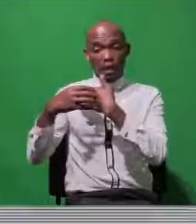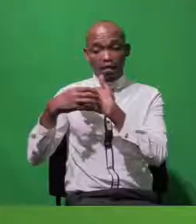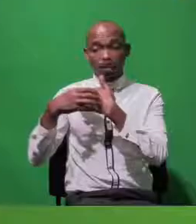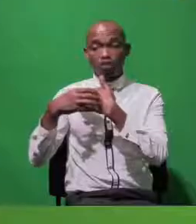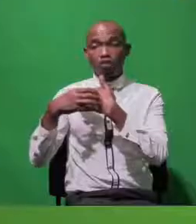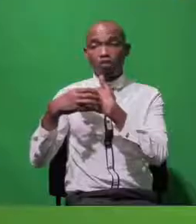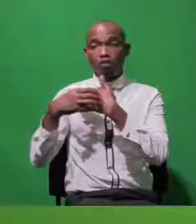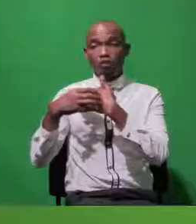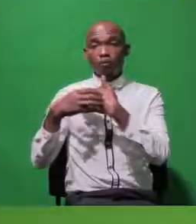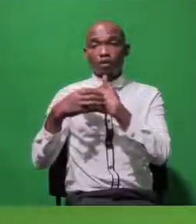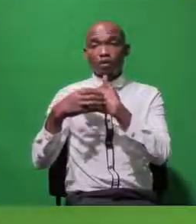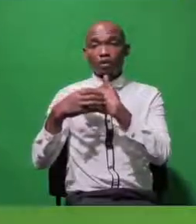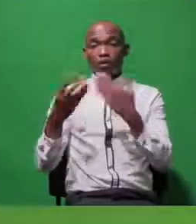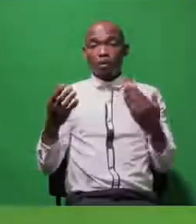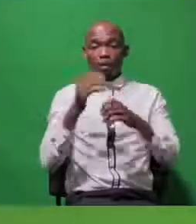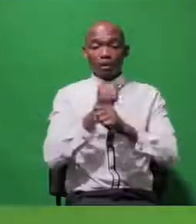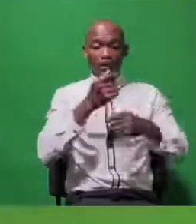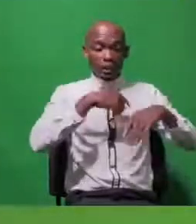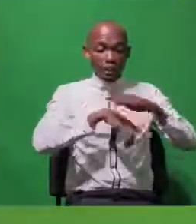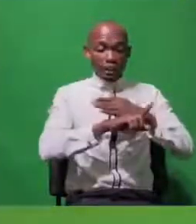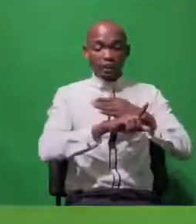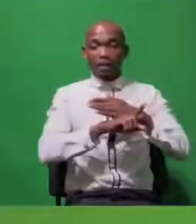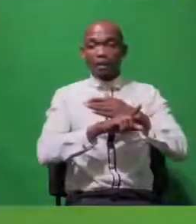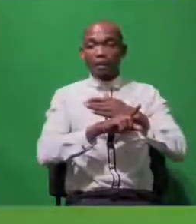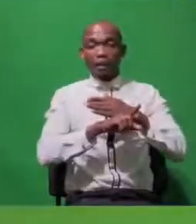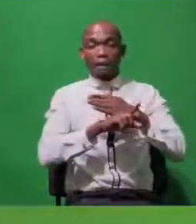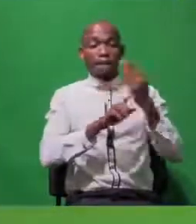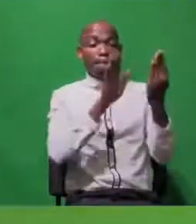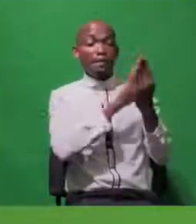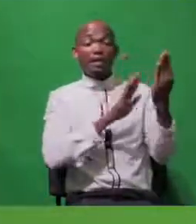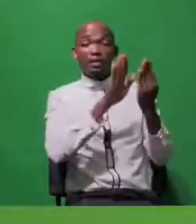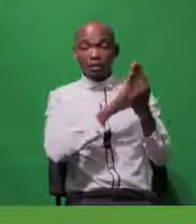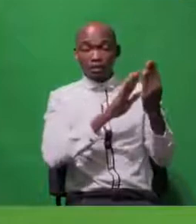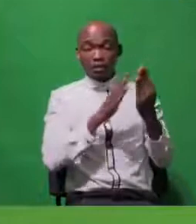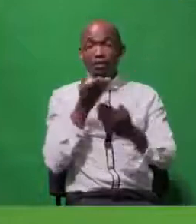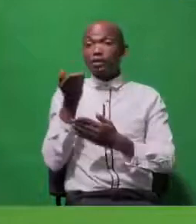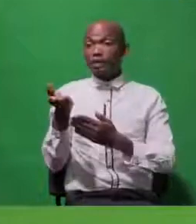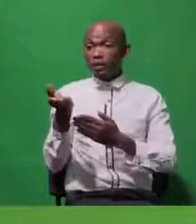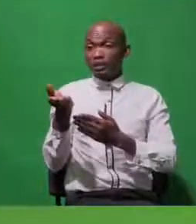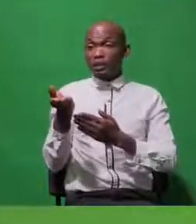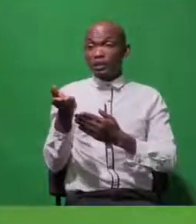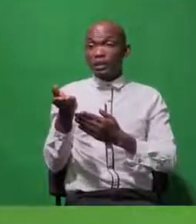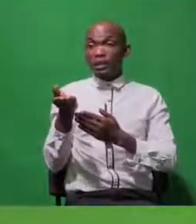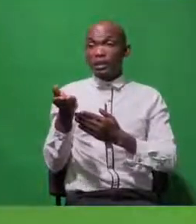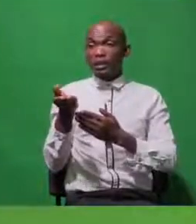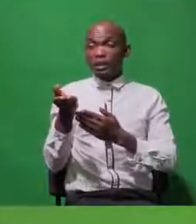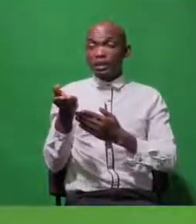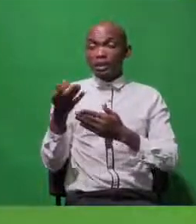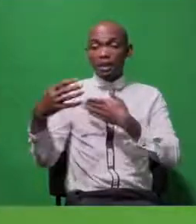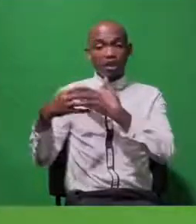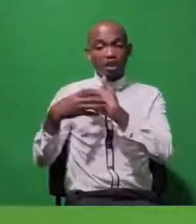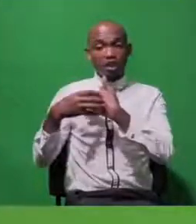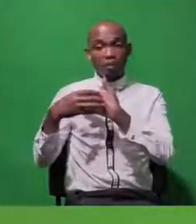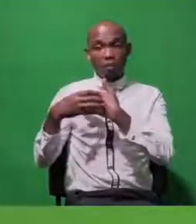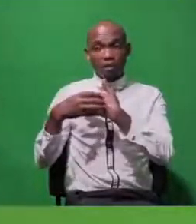will be in the other side of the mirror. So this is the image, and will